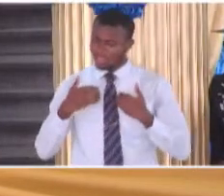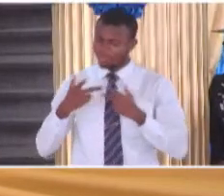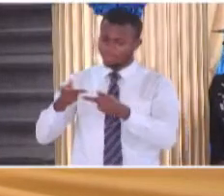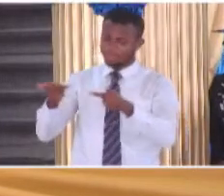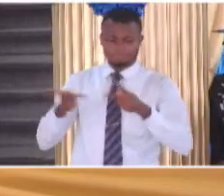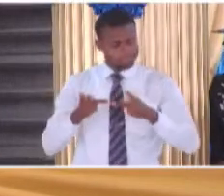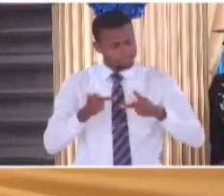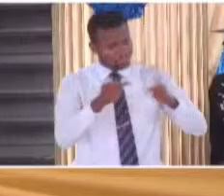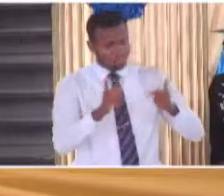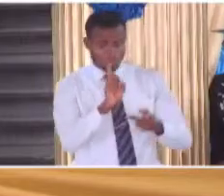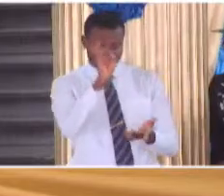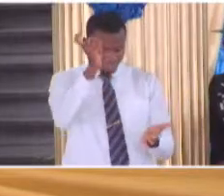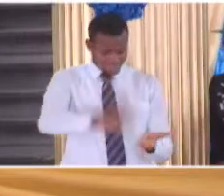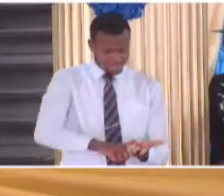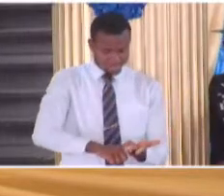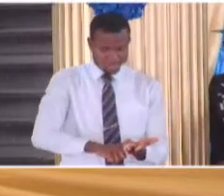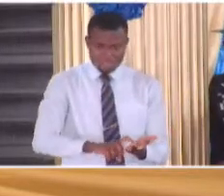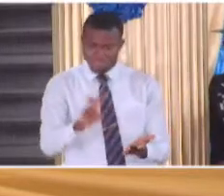for